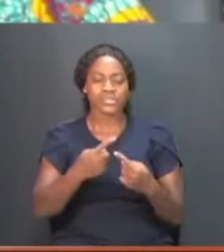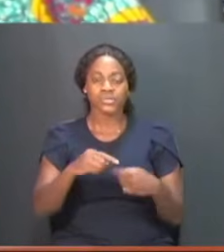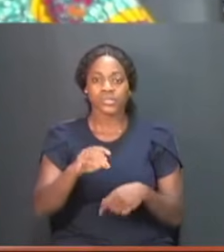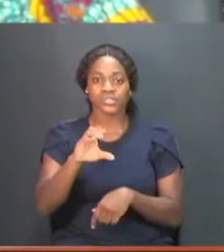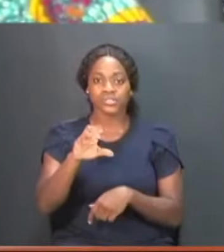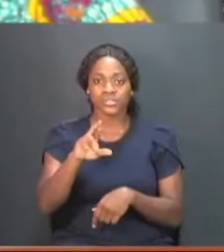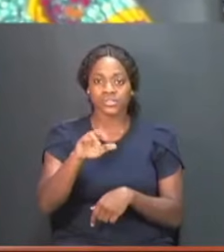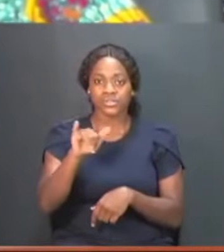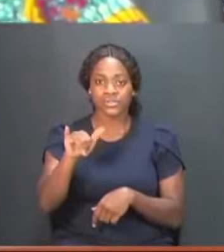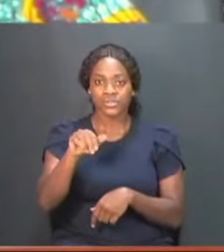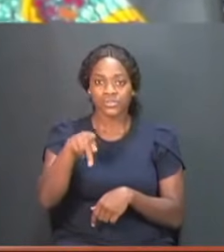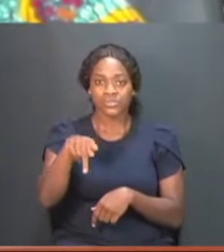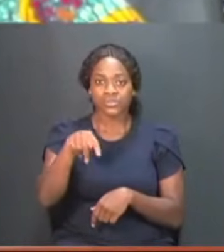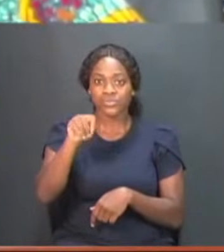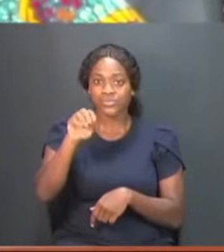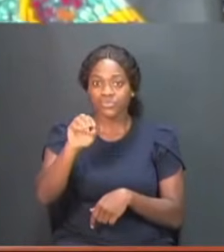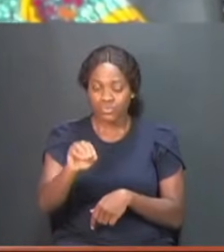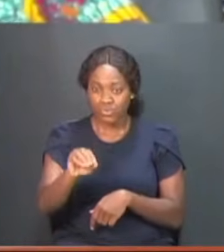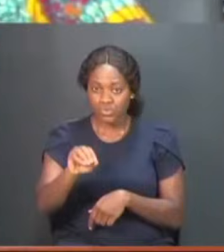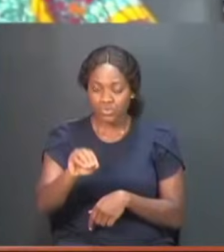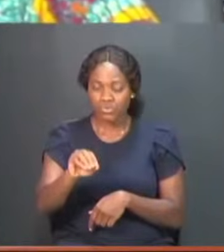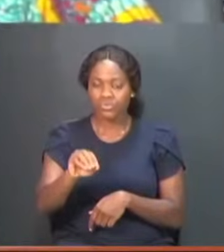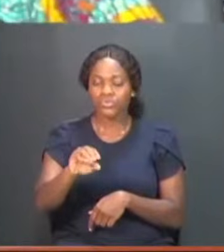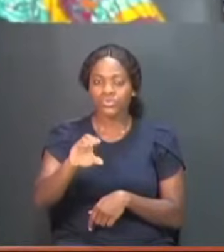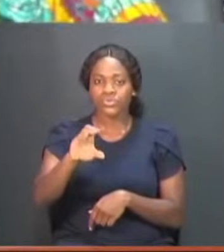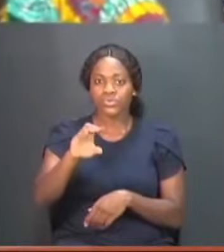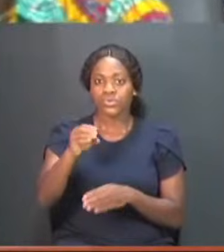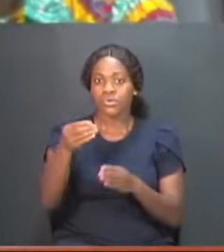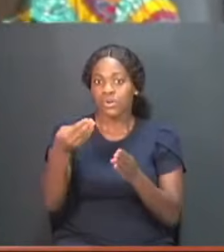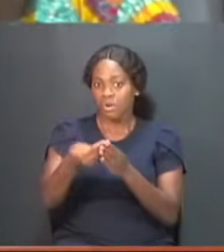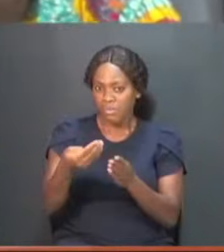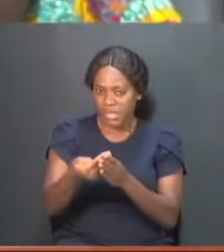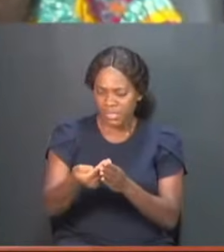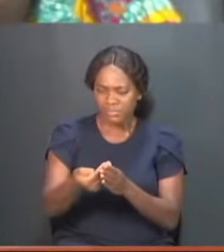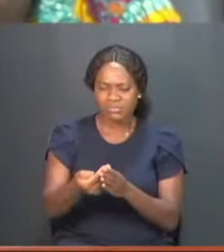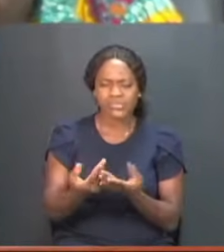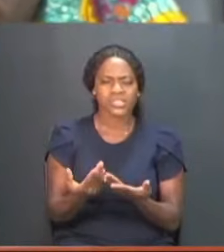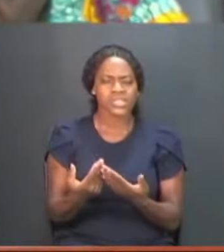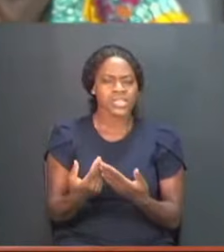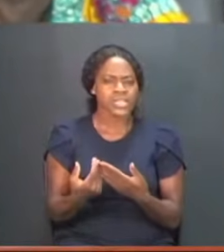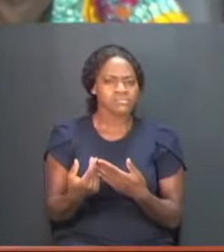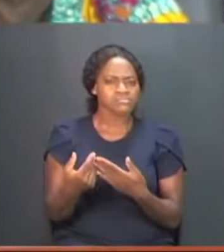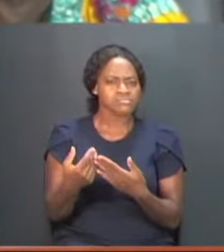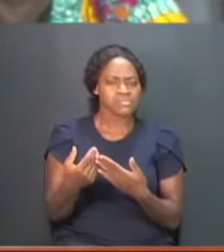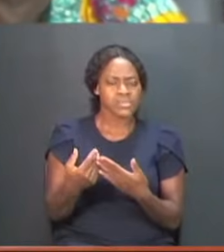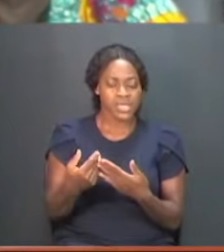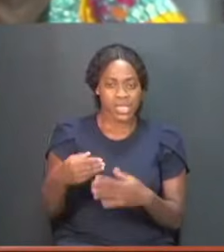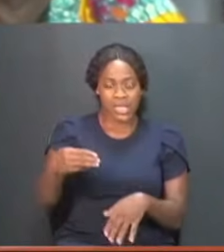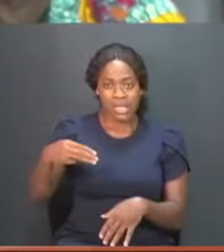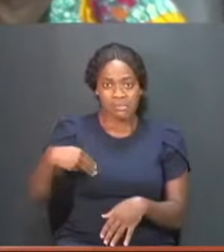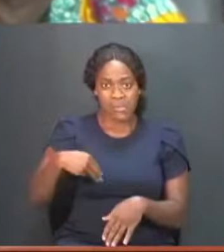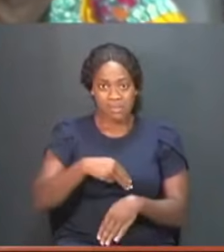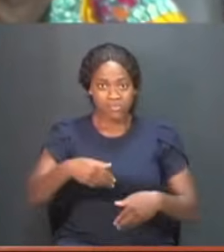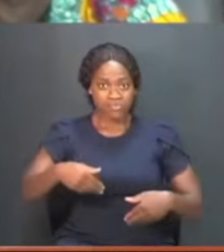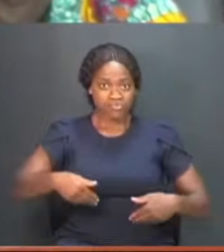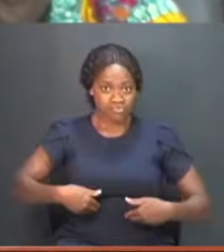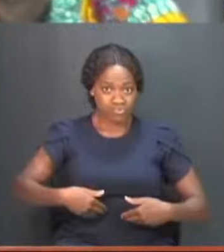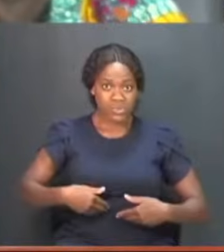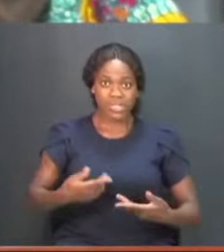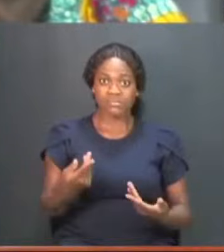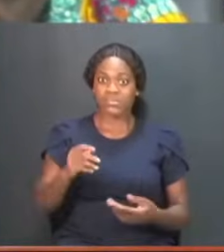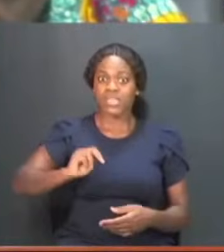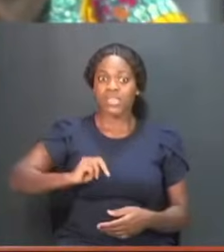cryptocurrencies and that the participation of the youth and even sometimes members of parliament in this particular industry where they